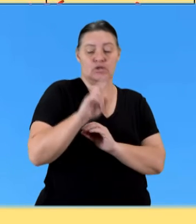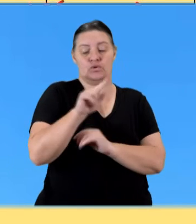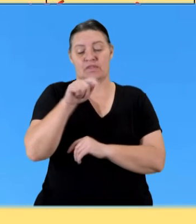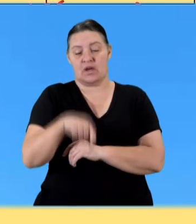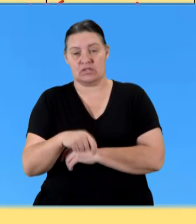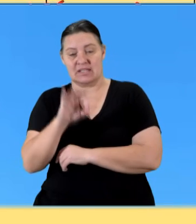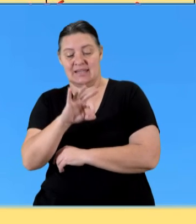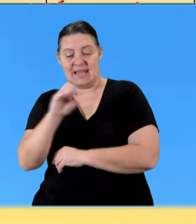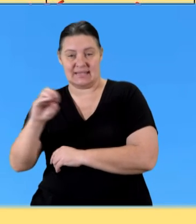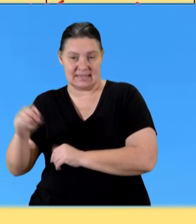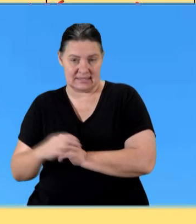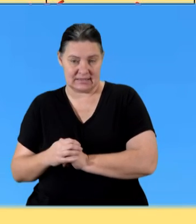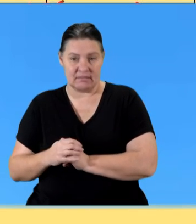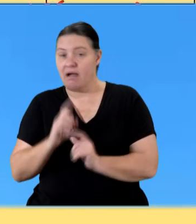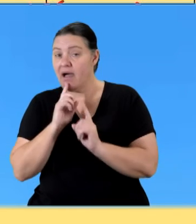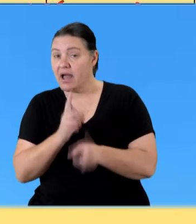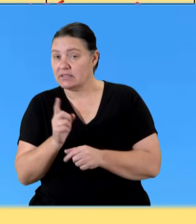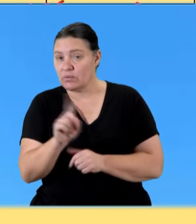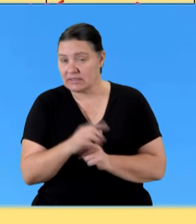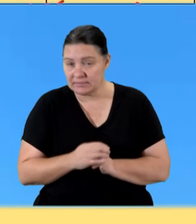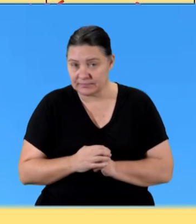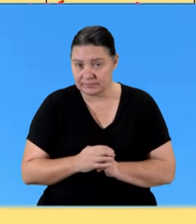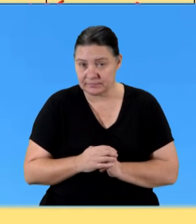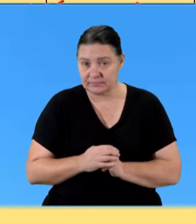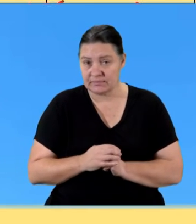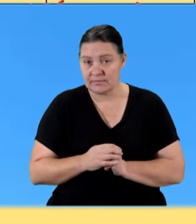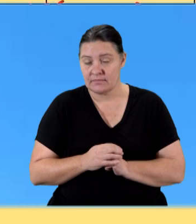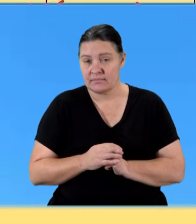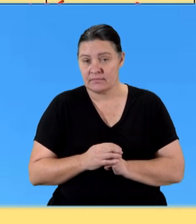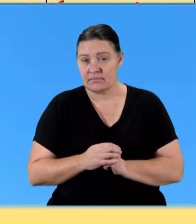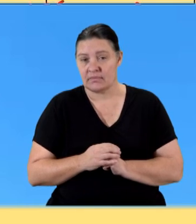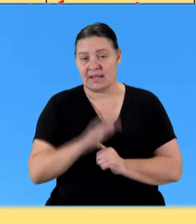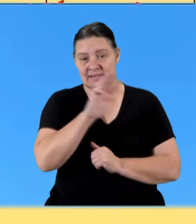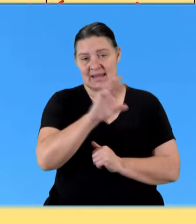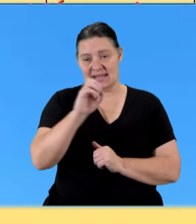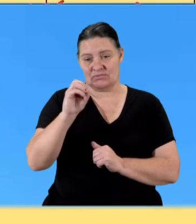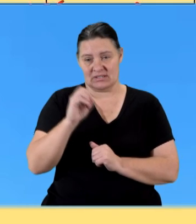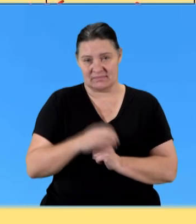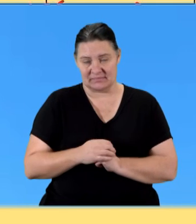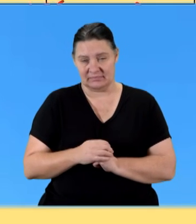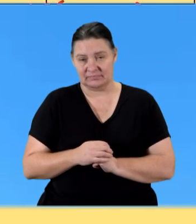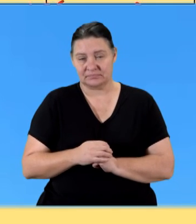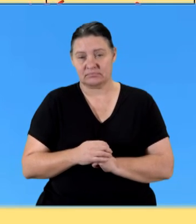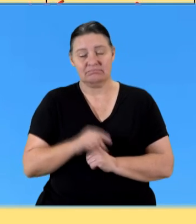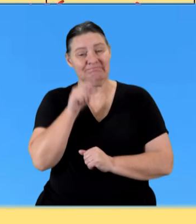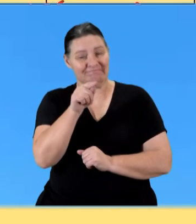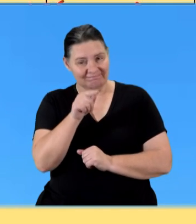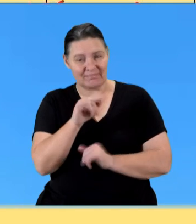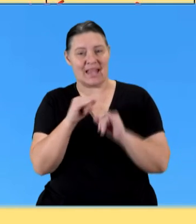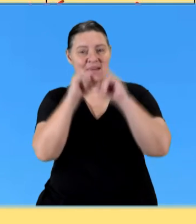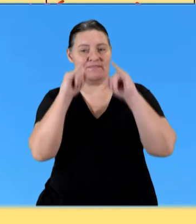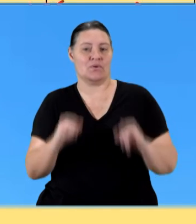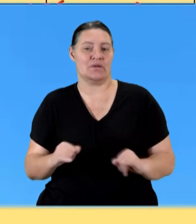minus 2,300. You get your difference, which is 900. And this is